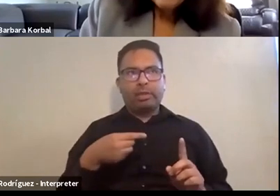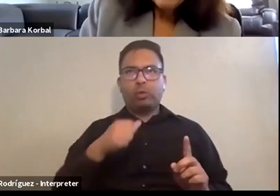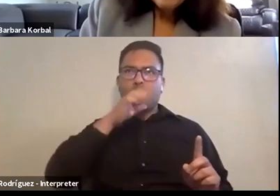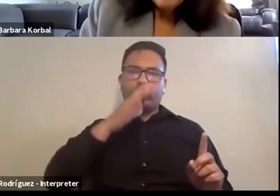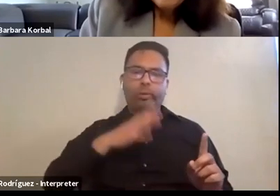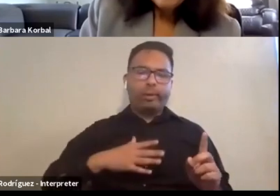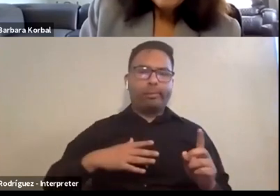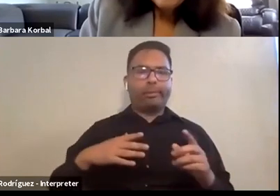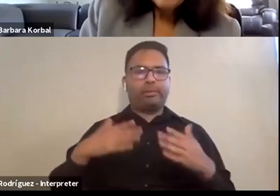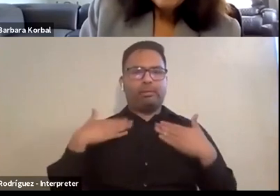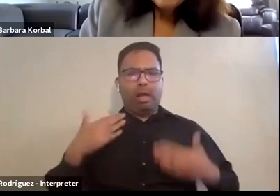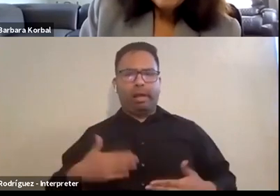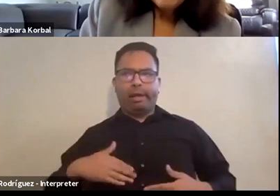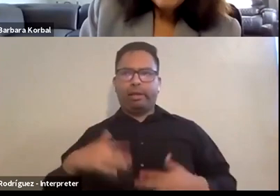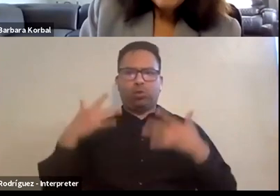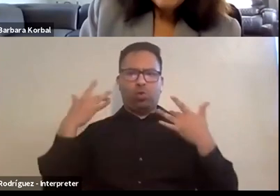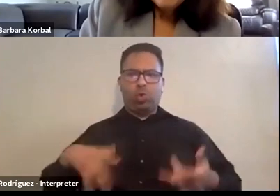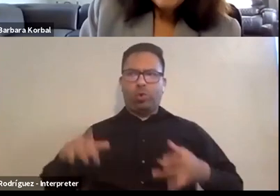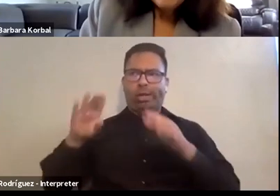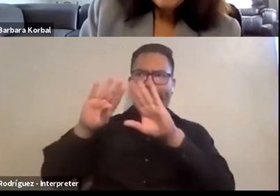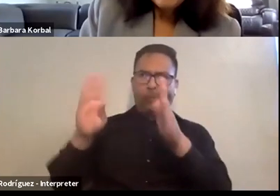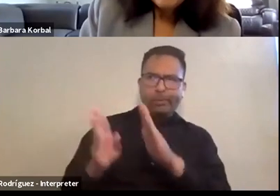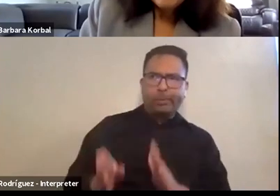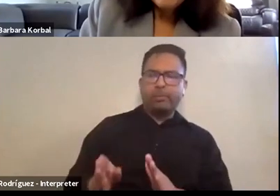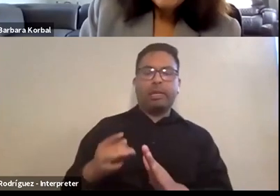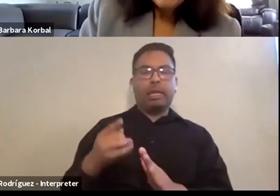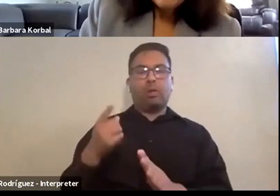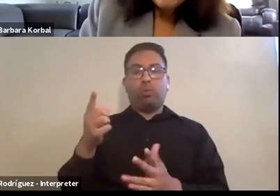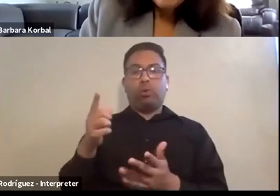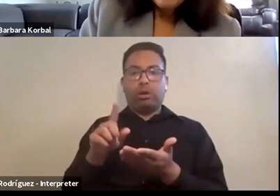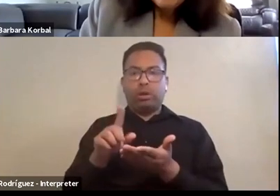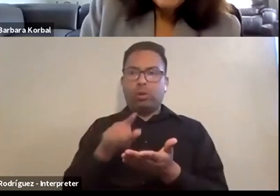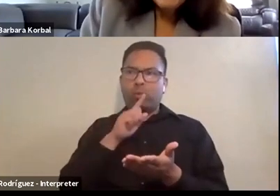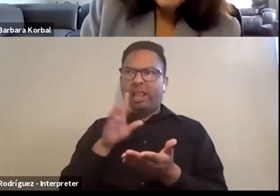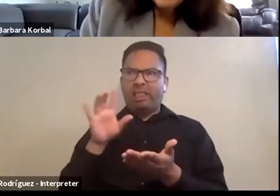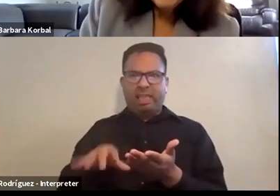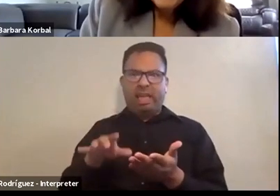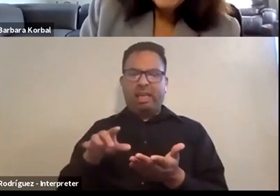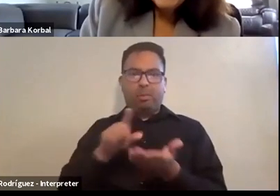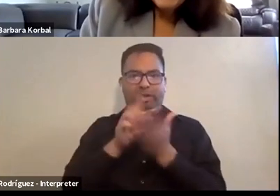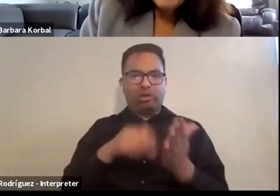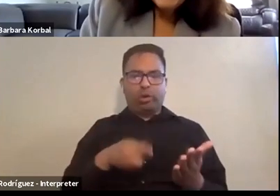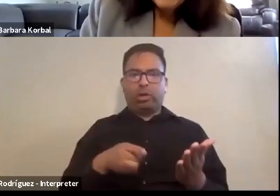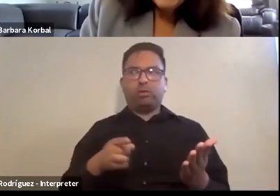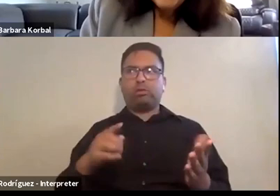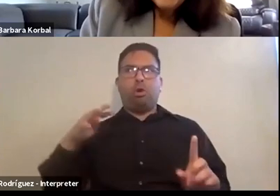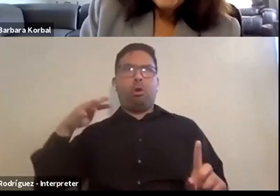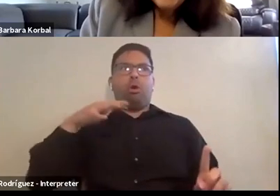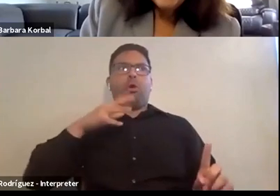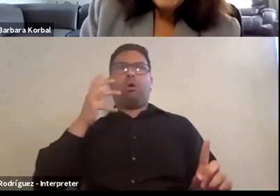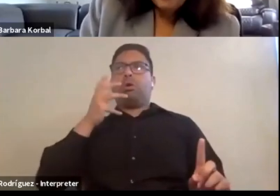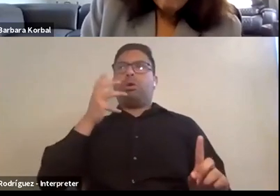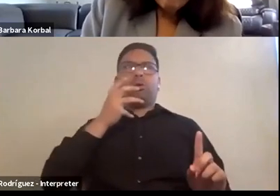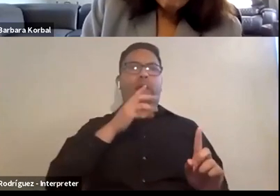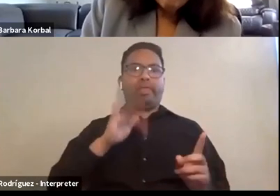bodies, nude bodies. And it was the printer was so scandalized that he threw those signatures out into the street,